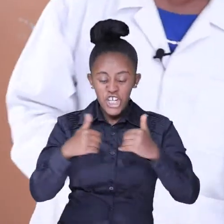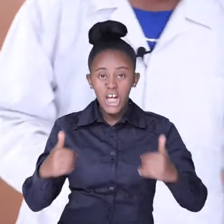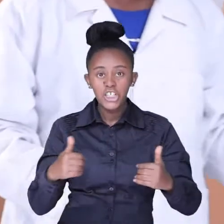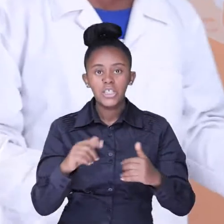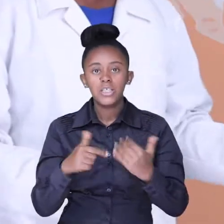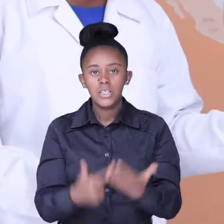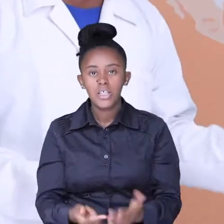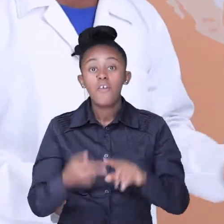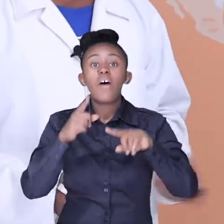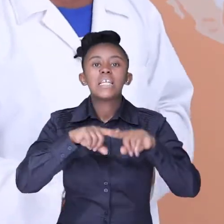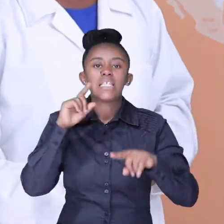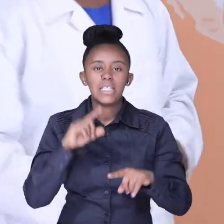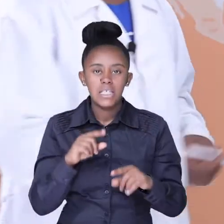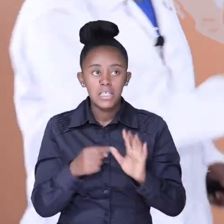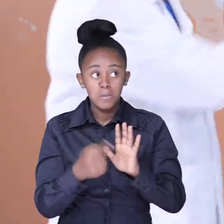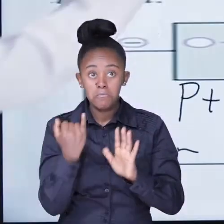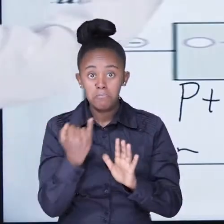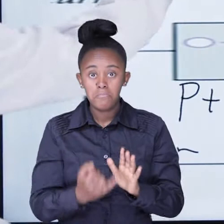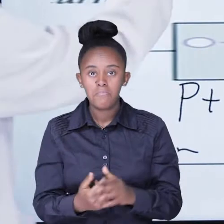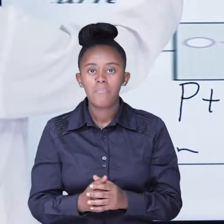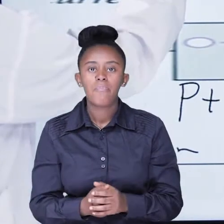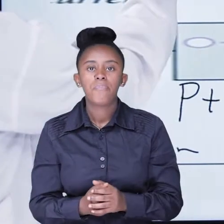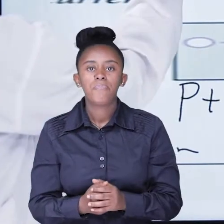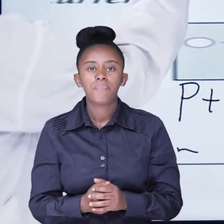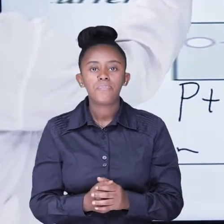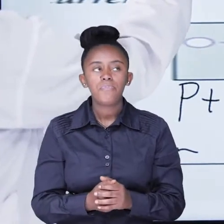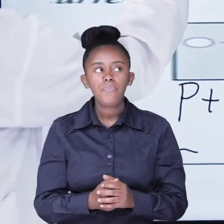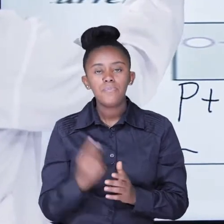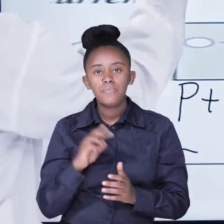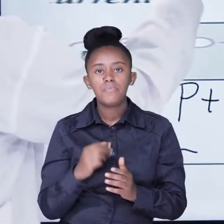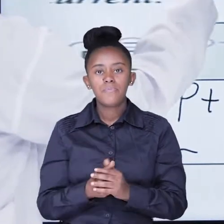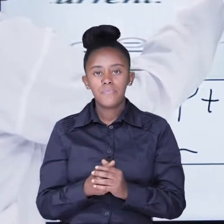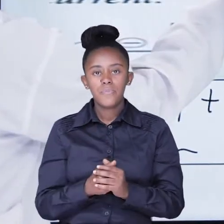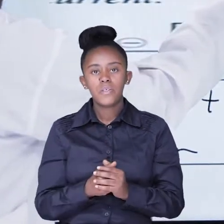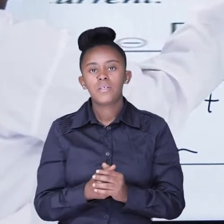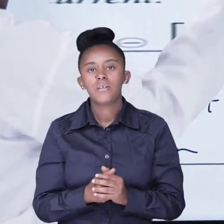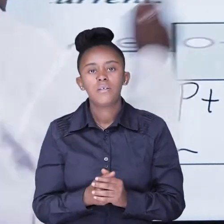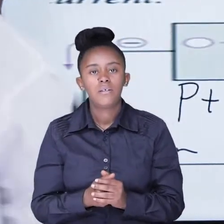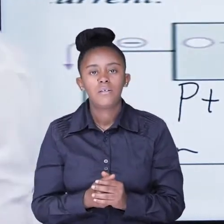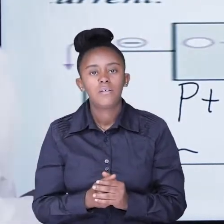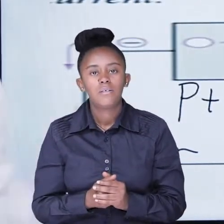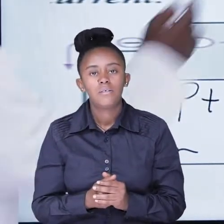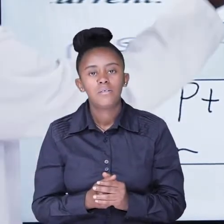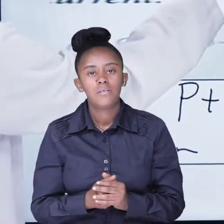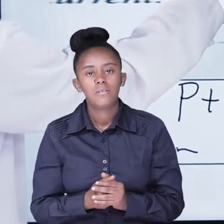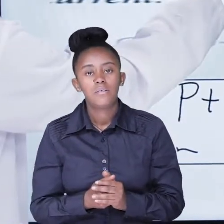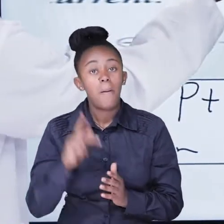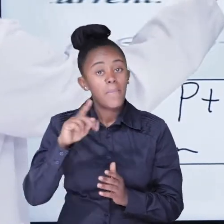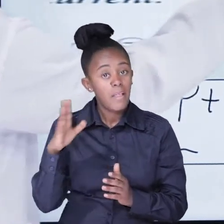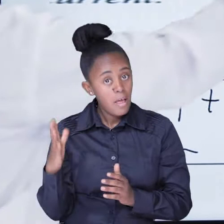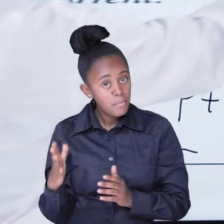bias junction. Look at the diagram. In this case, P type semiconductor is connected to the negative